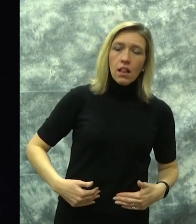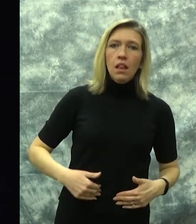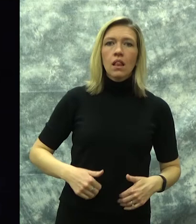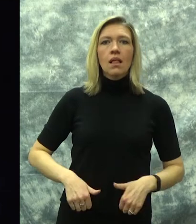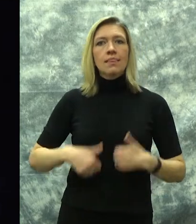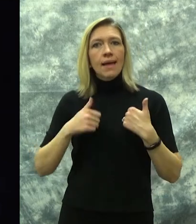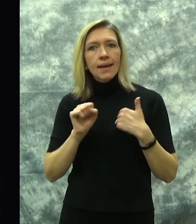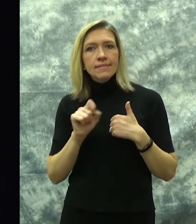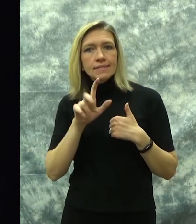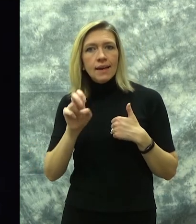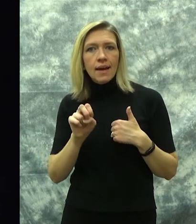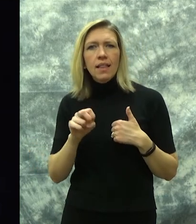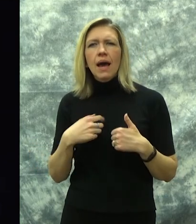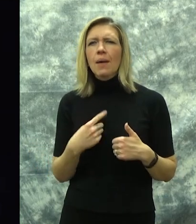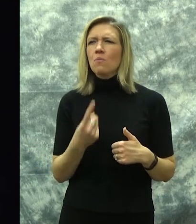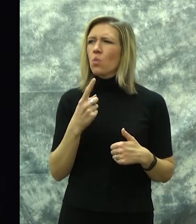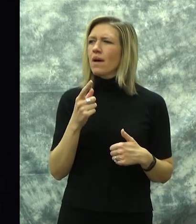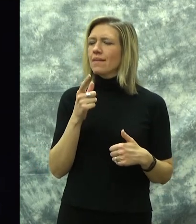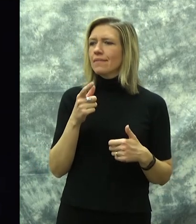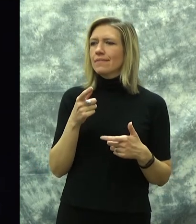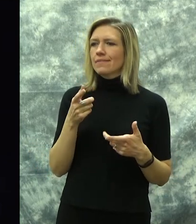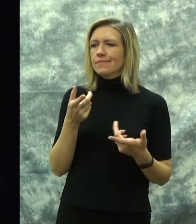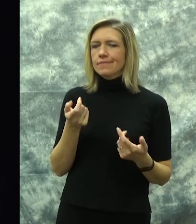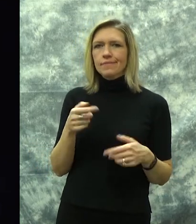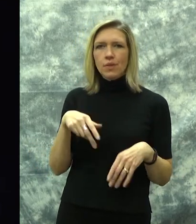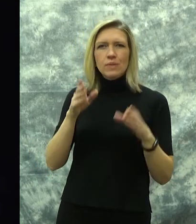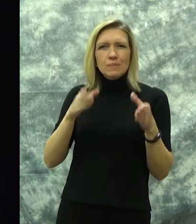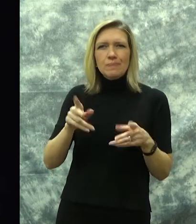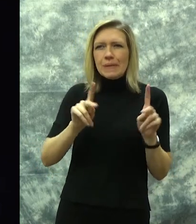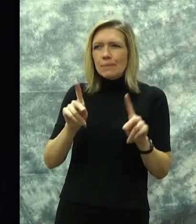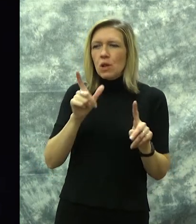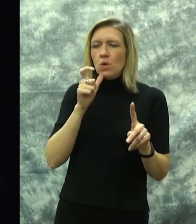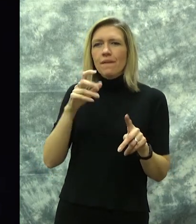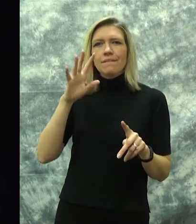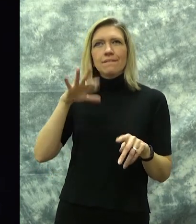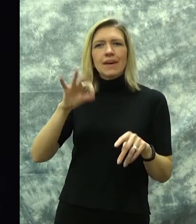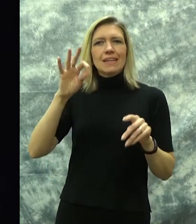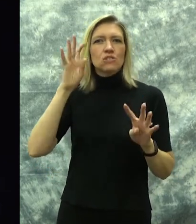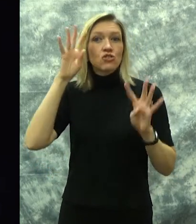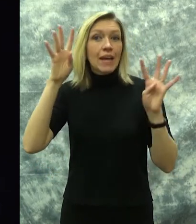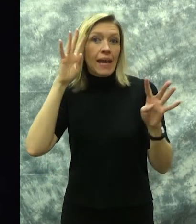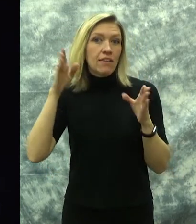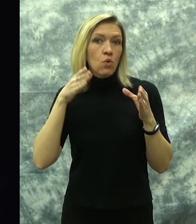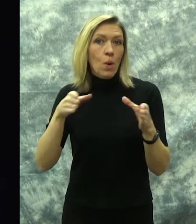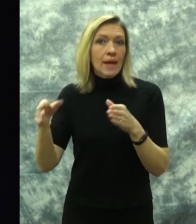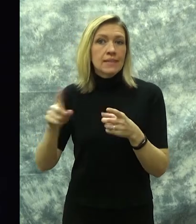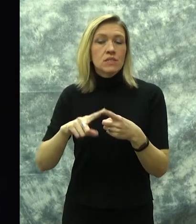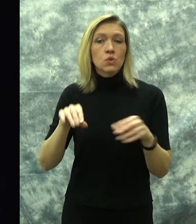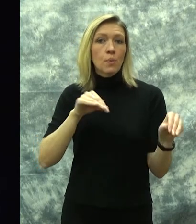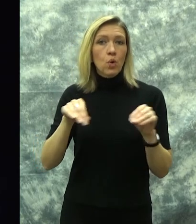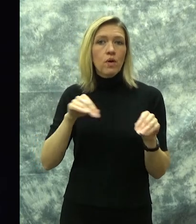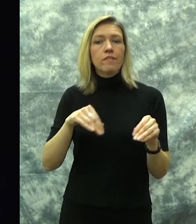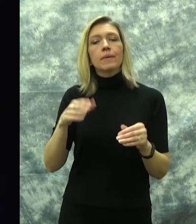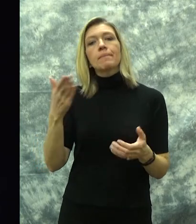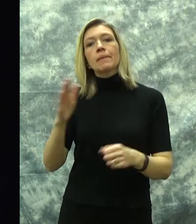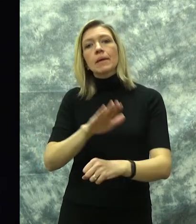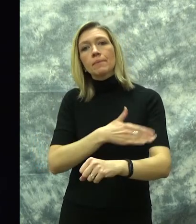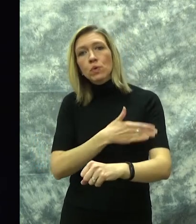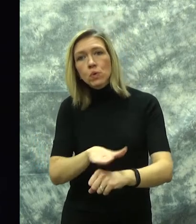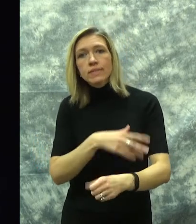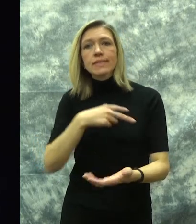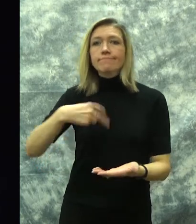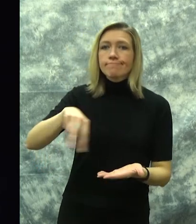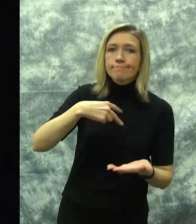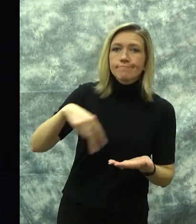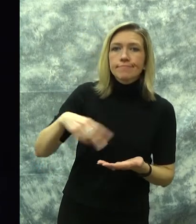those people who finds creative ways to get movement into my experience, like maybe turn on music and dance around the house when no one's looking and just have a